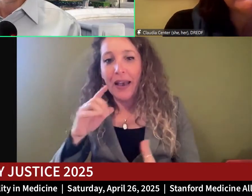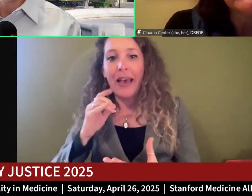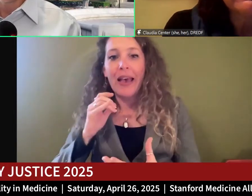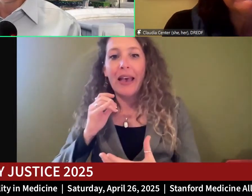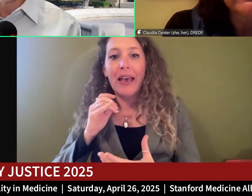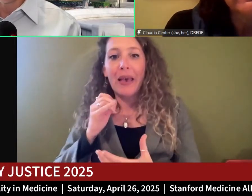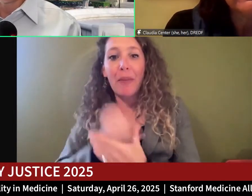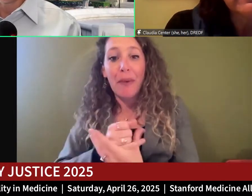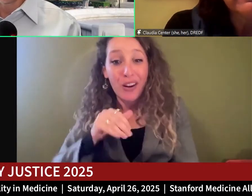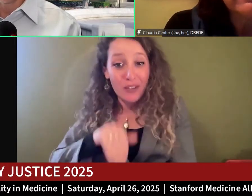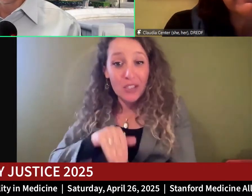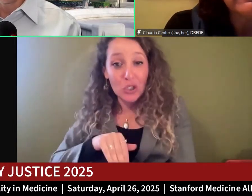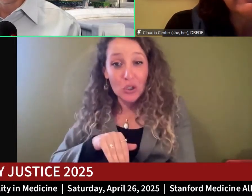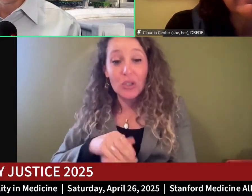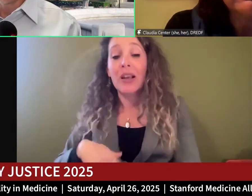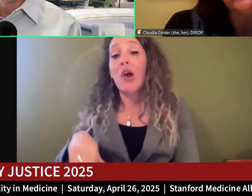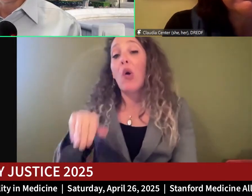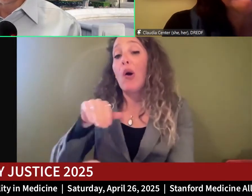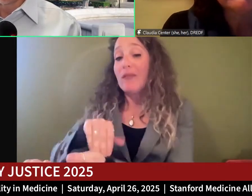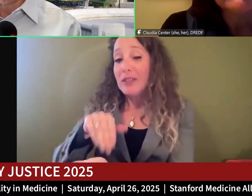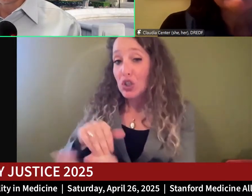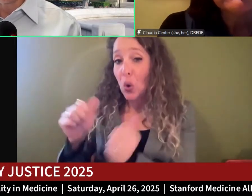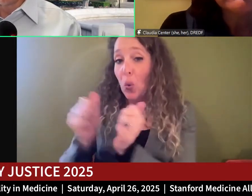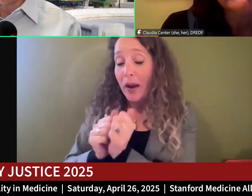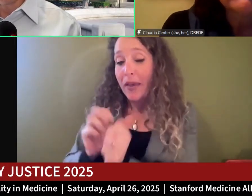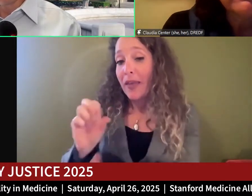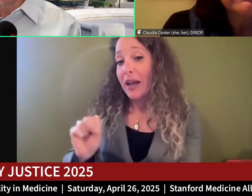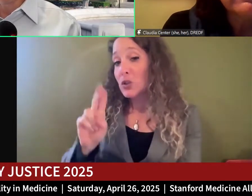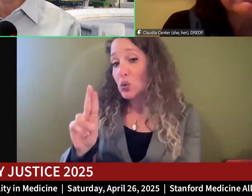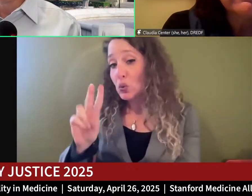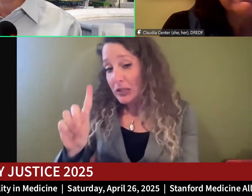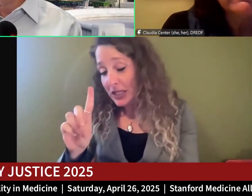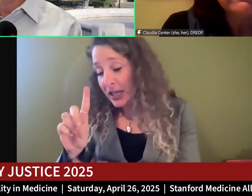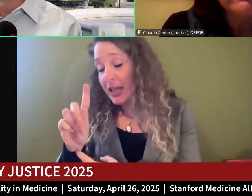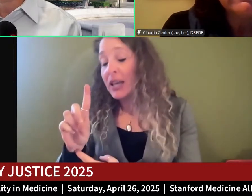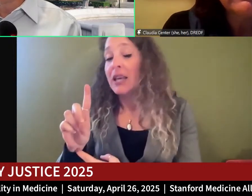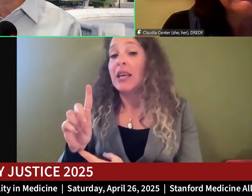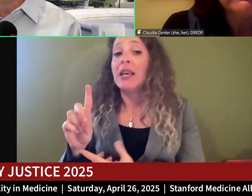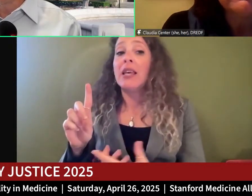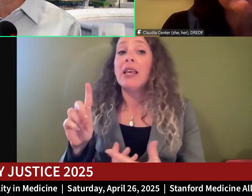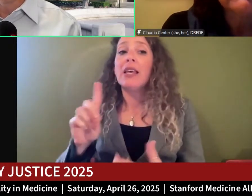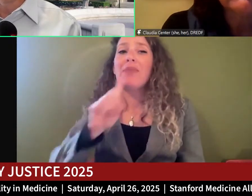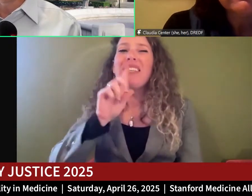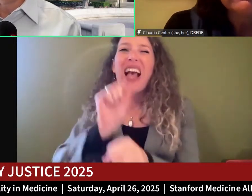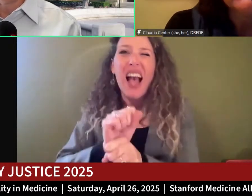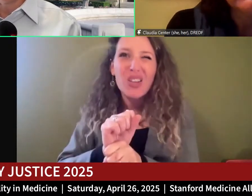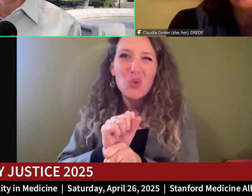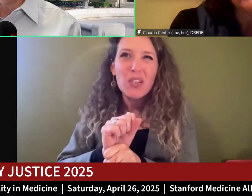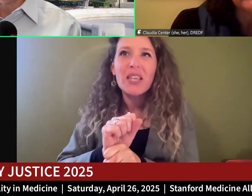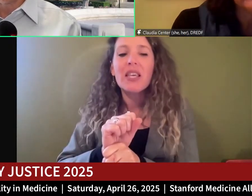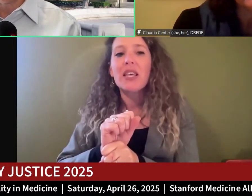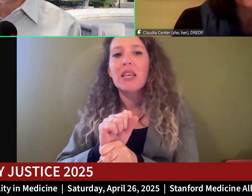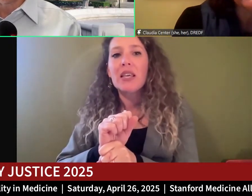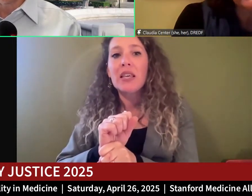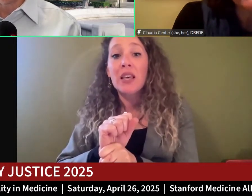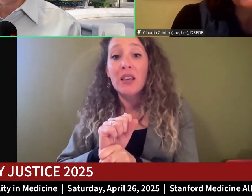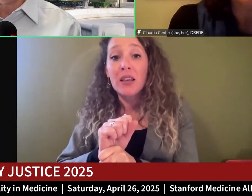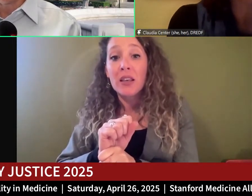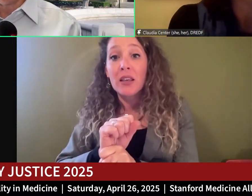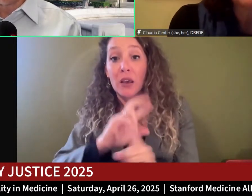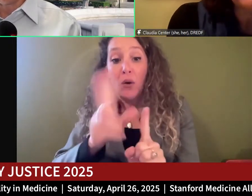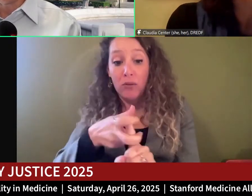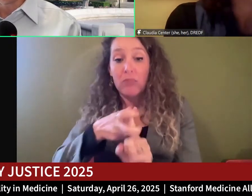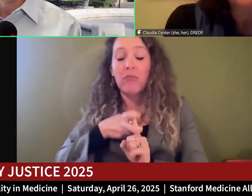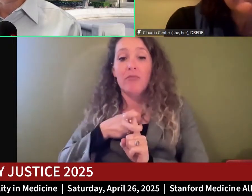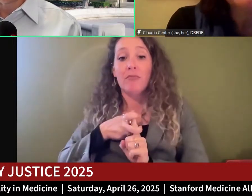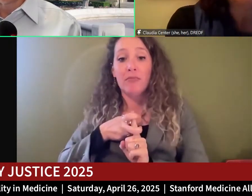or physicians with substance use disorders, but is actually ensnaring people with